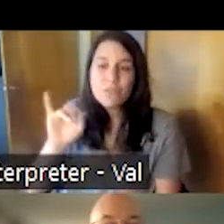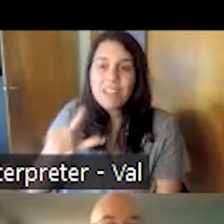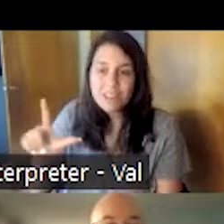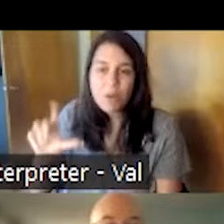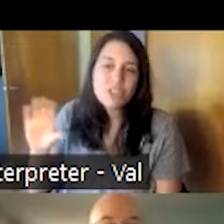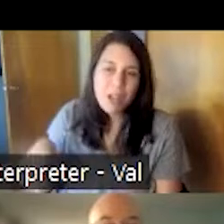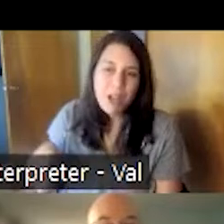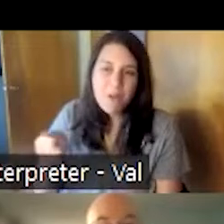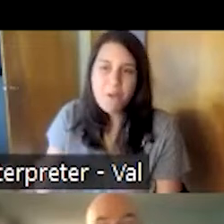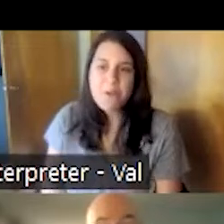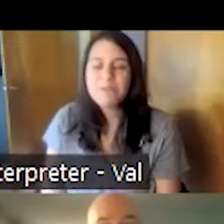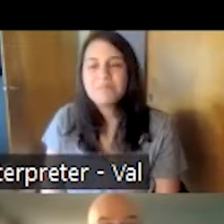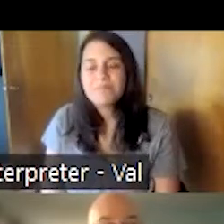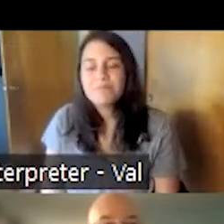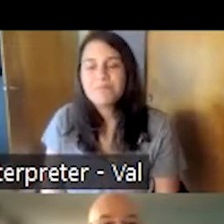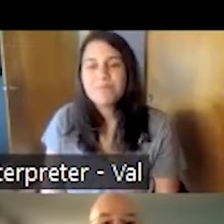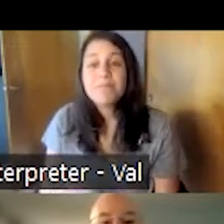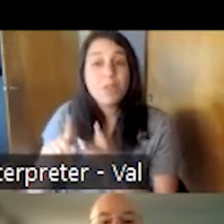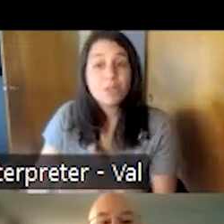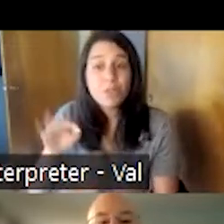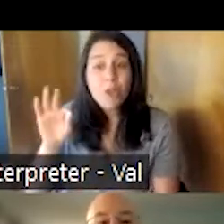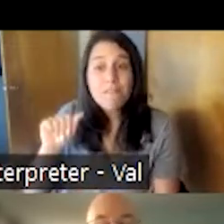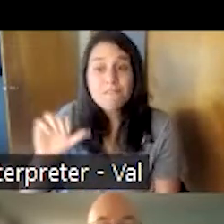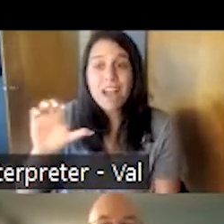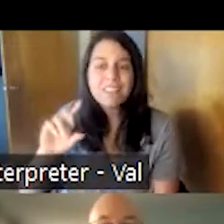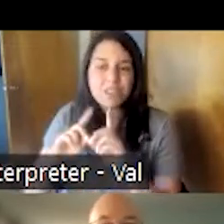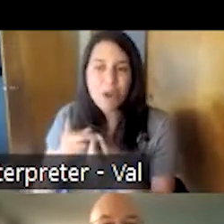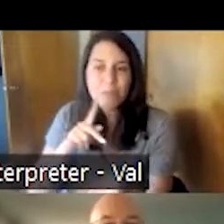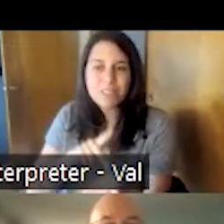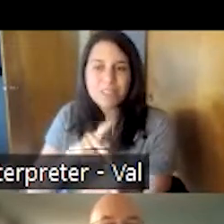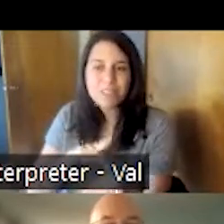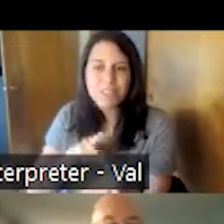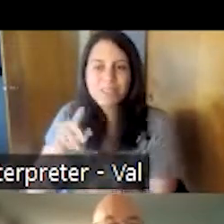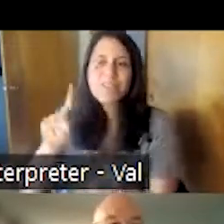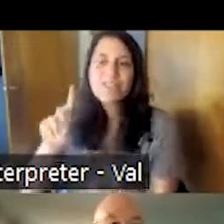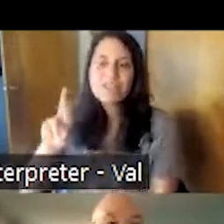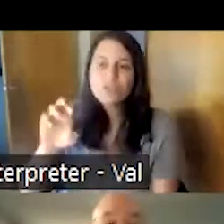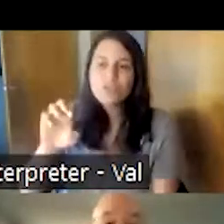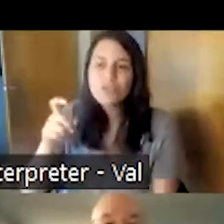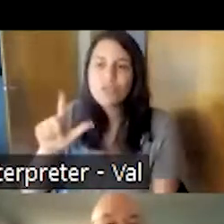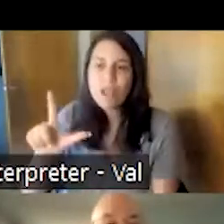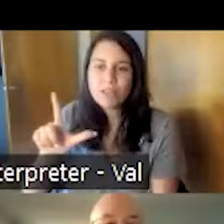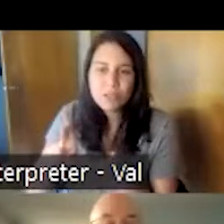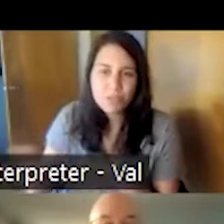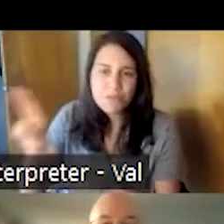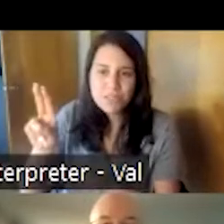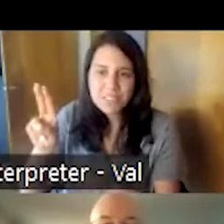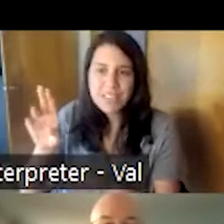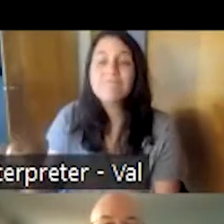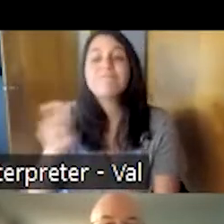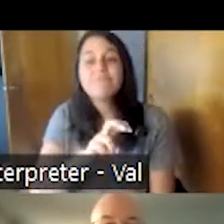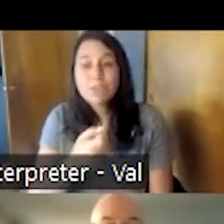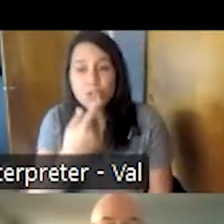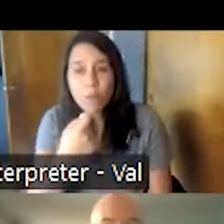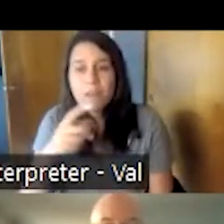Chicago. He began his faculty career in the Department of Psychiatry at Drexel University, then later moved to Dartmouth